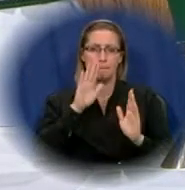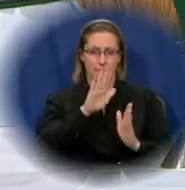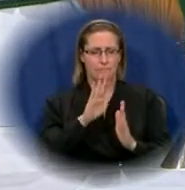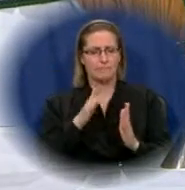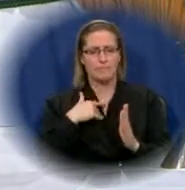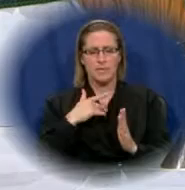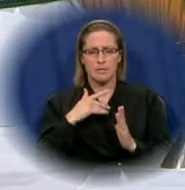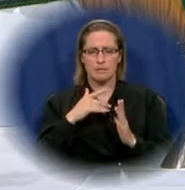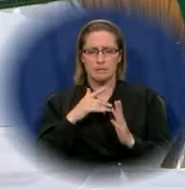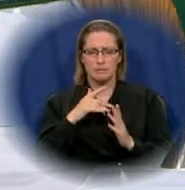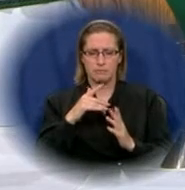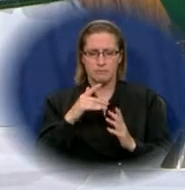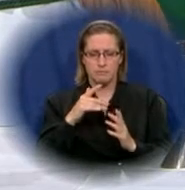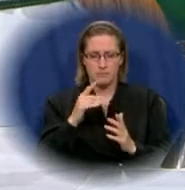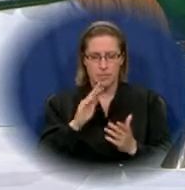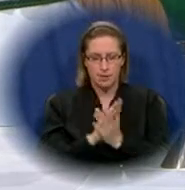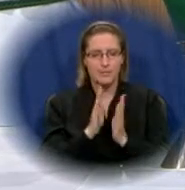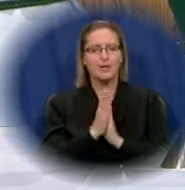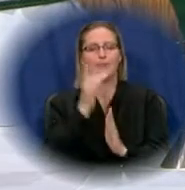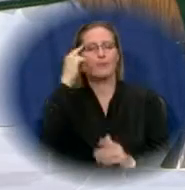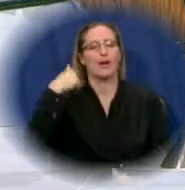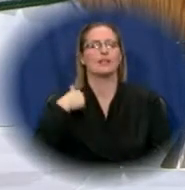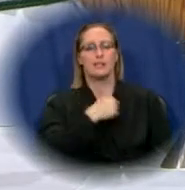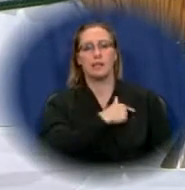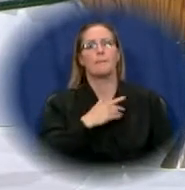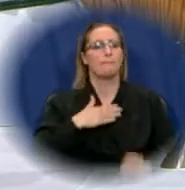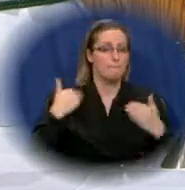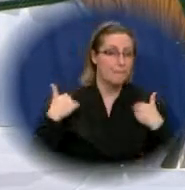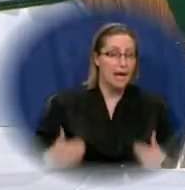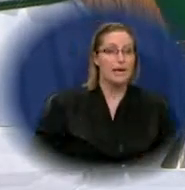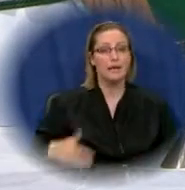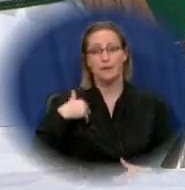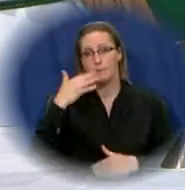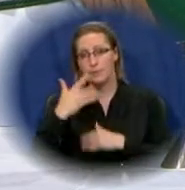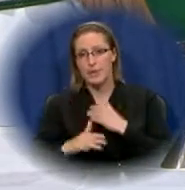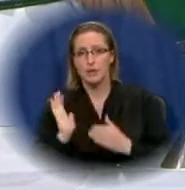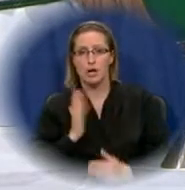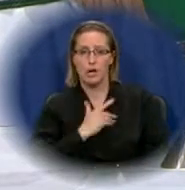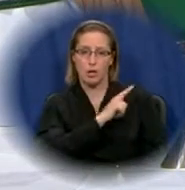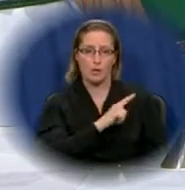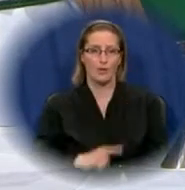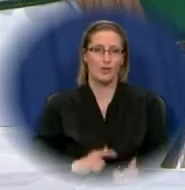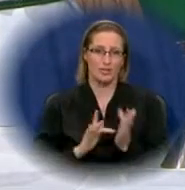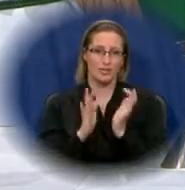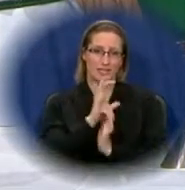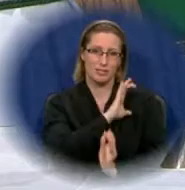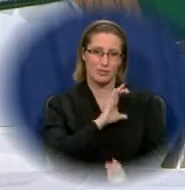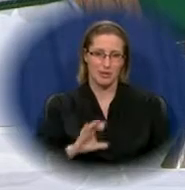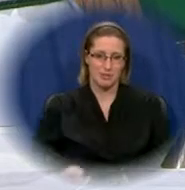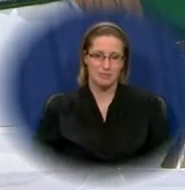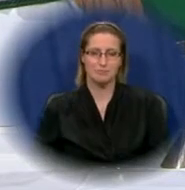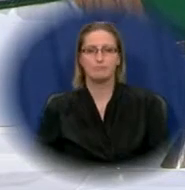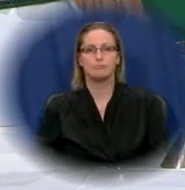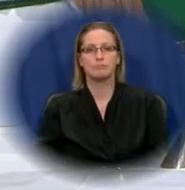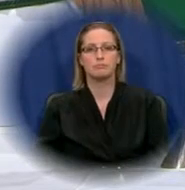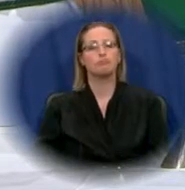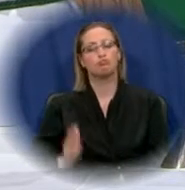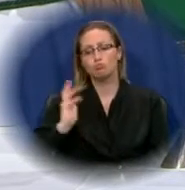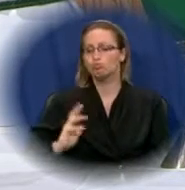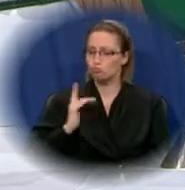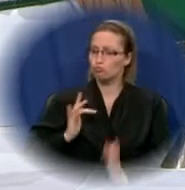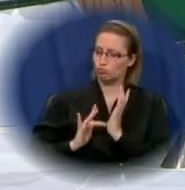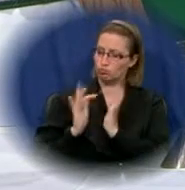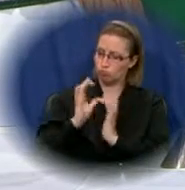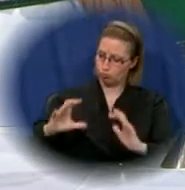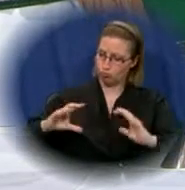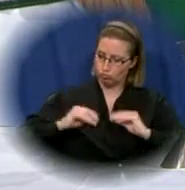like the dewfall, so that they may become for us the body and blood of our Lord Jesus Christ. At the time he was